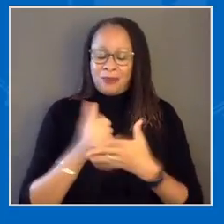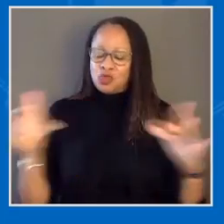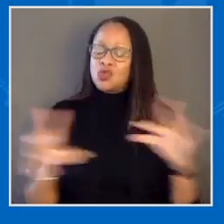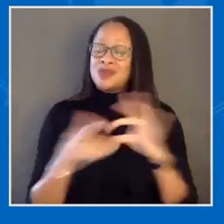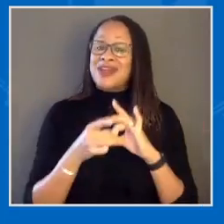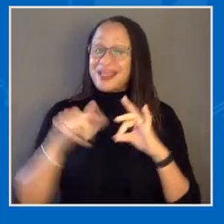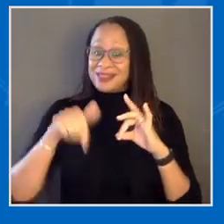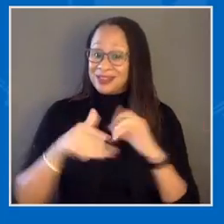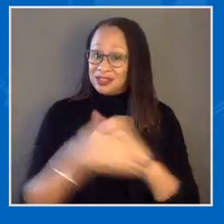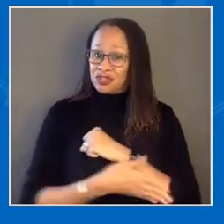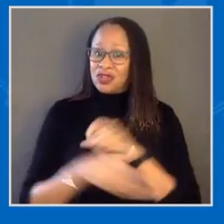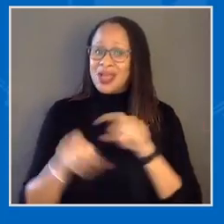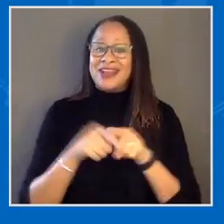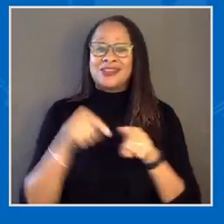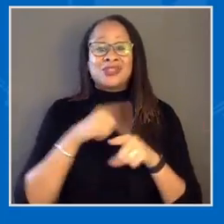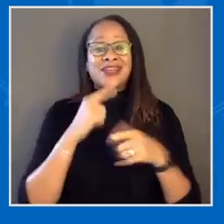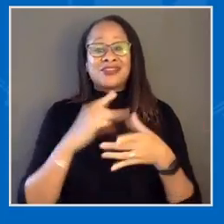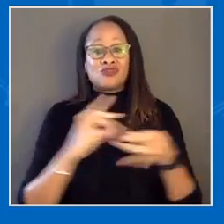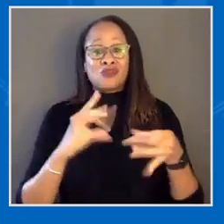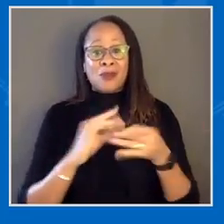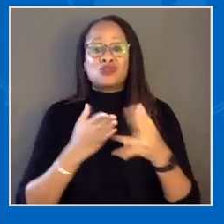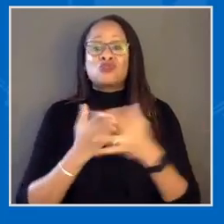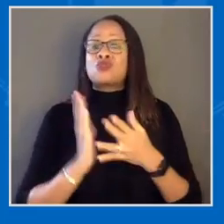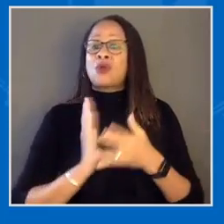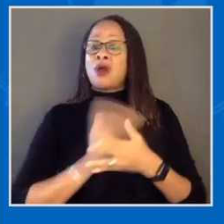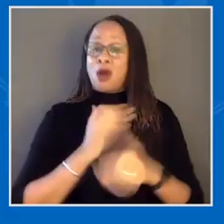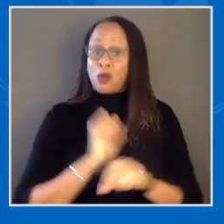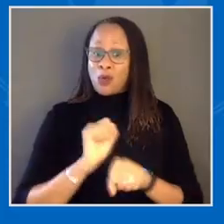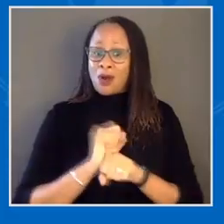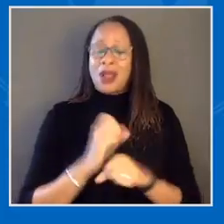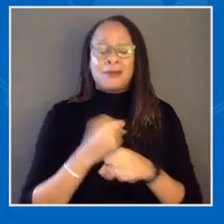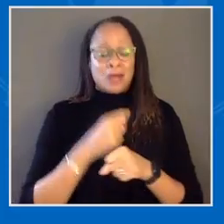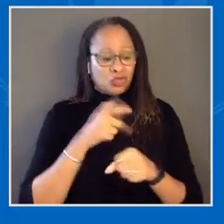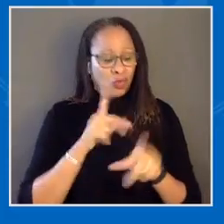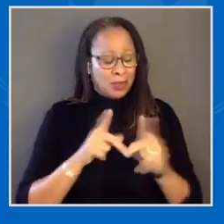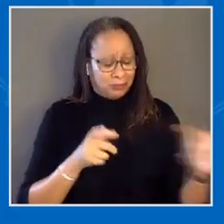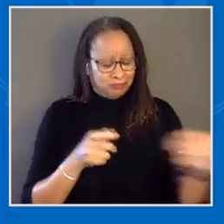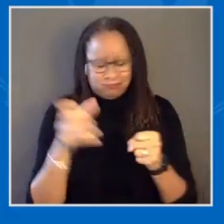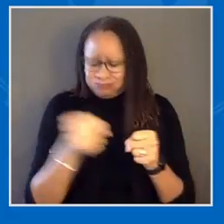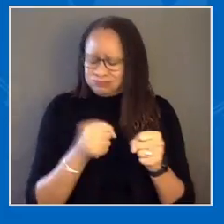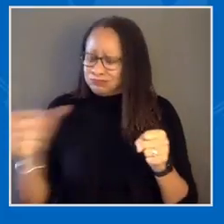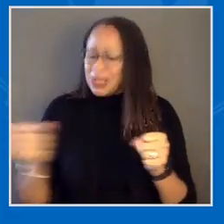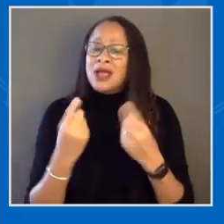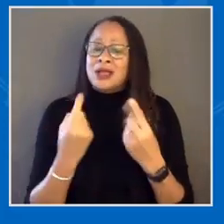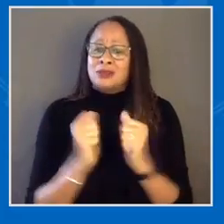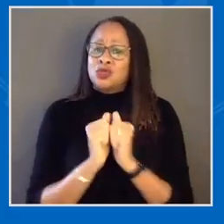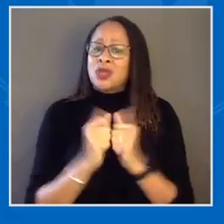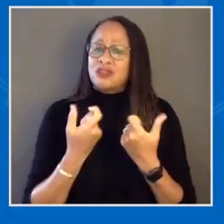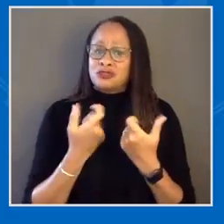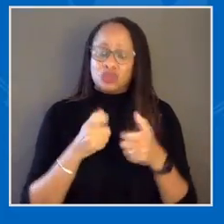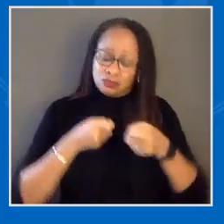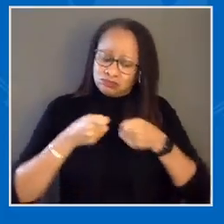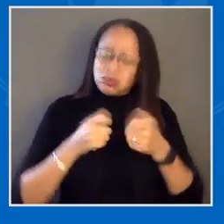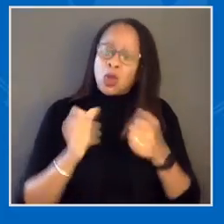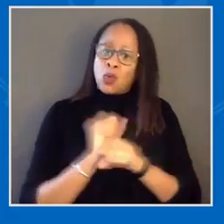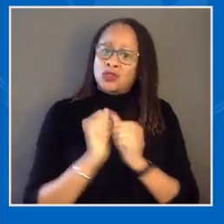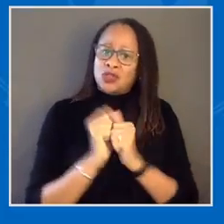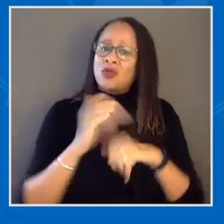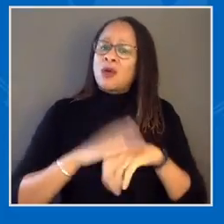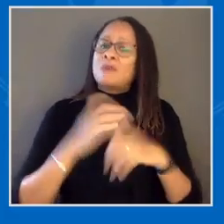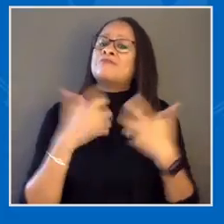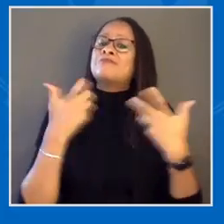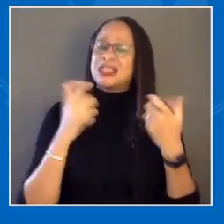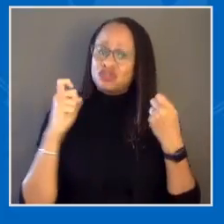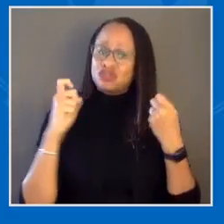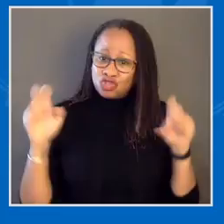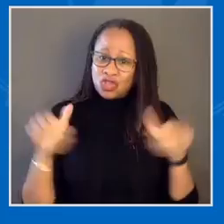said in your remarks, through our work to pull people together to tackle big challenges. My wife, Maggie, the love